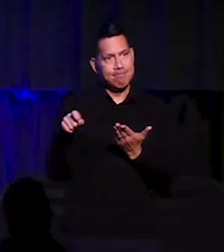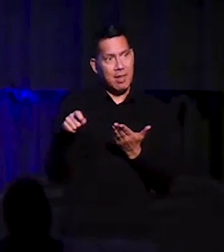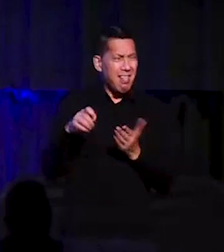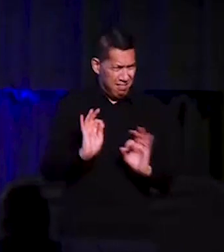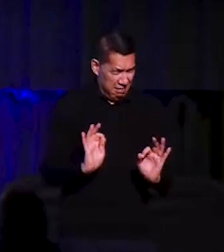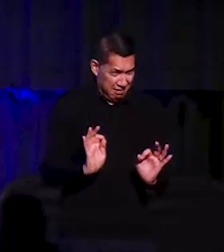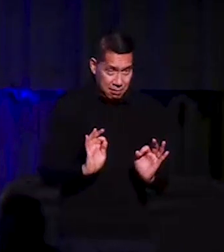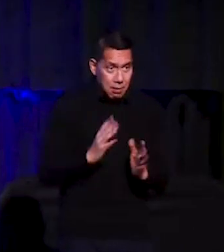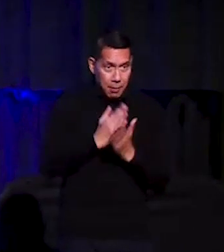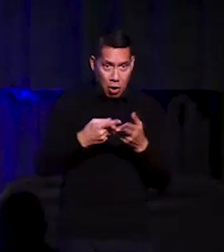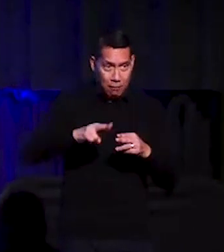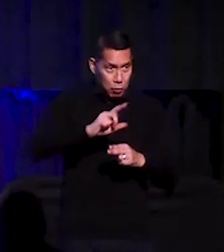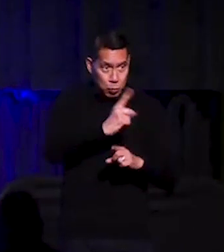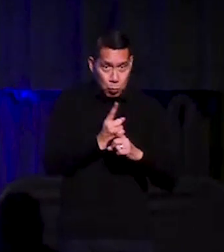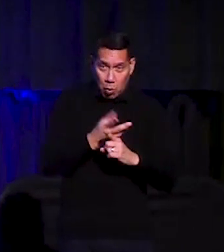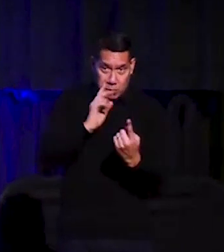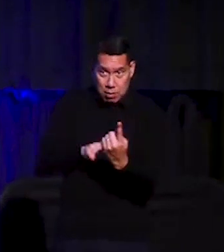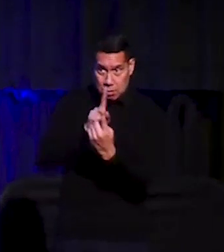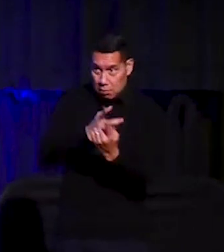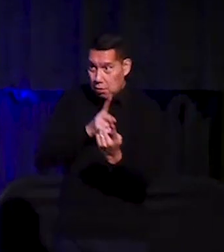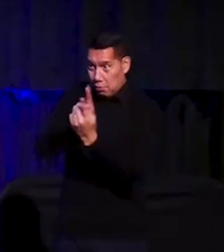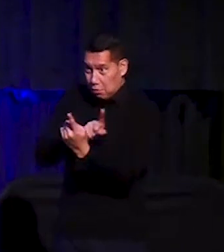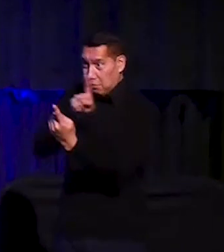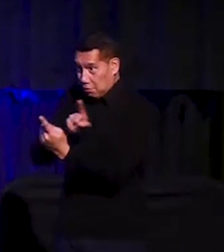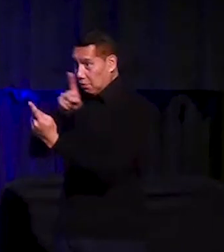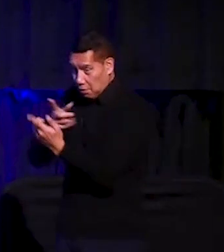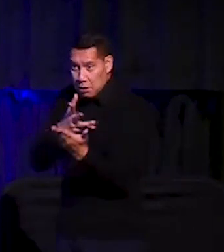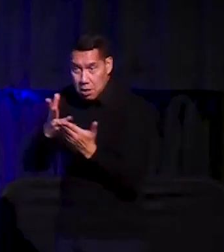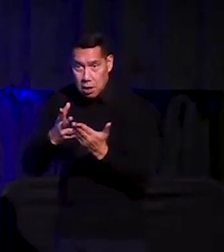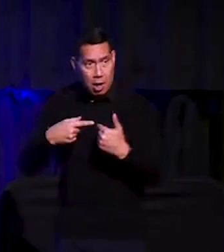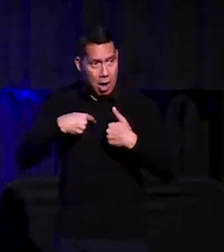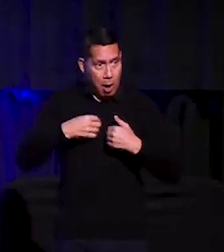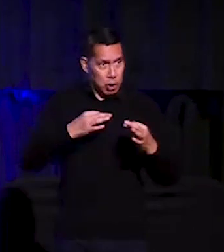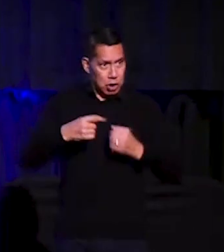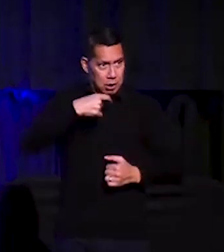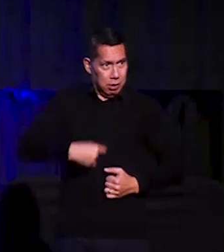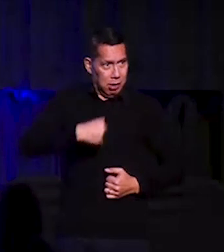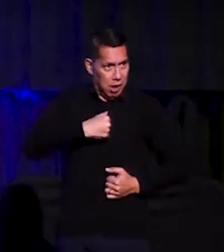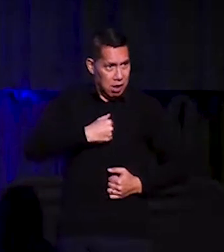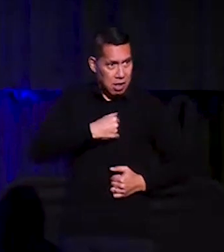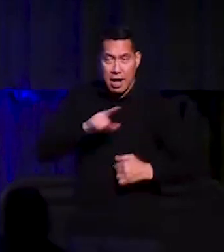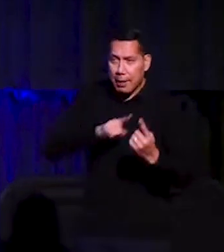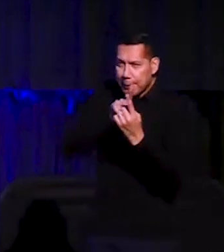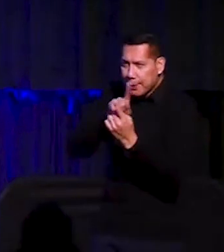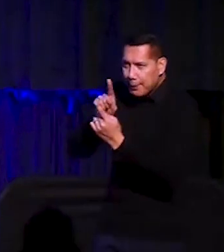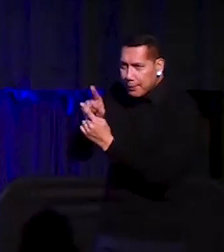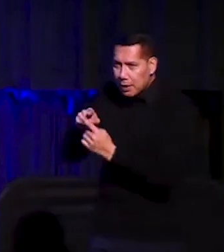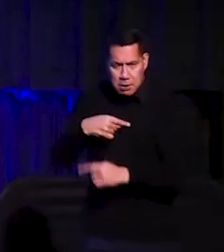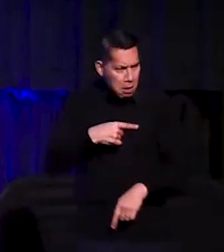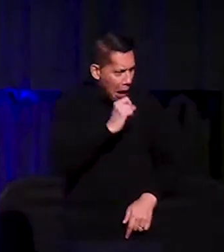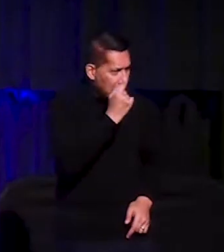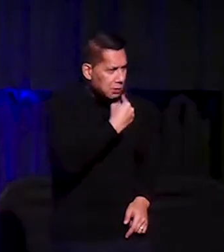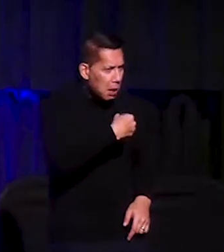part of the conversation from the very start. And design that sees you, hears you, understands you, and works for